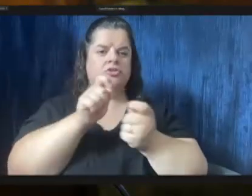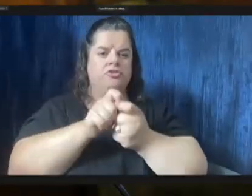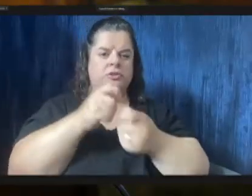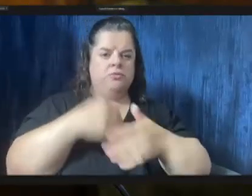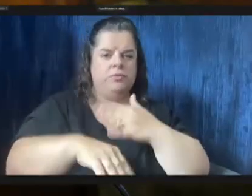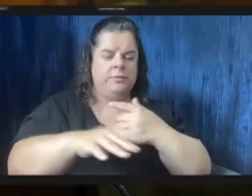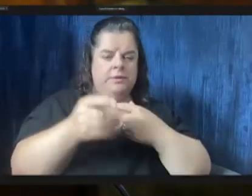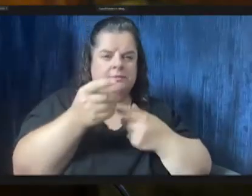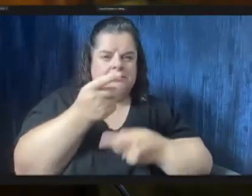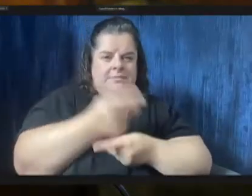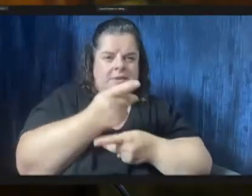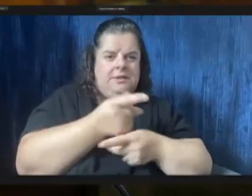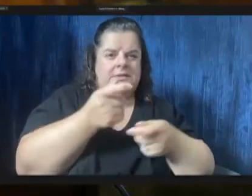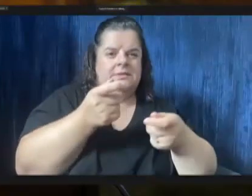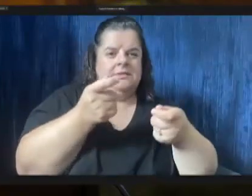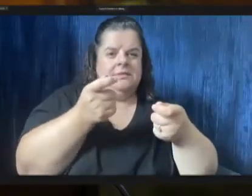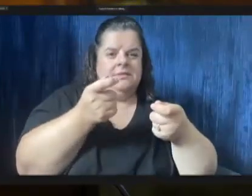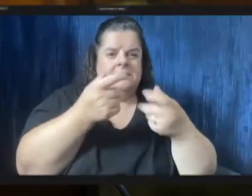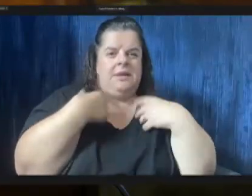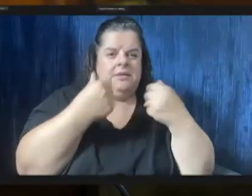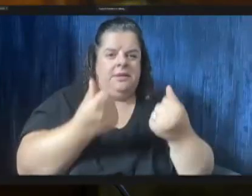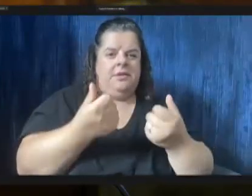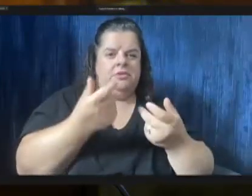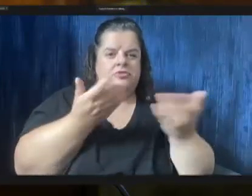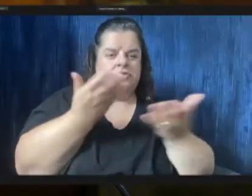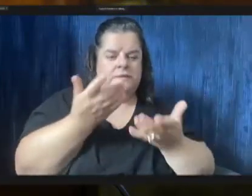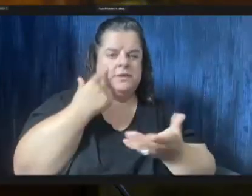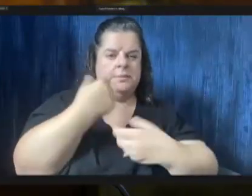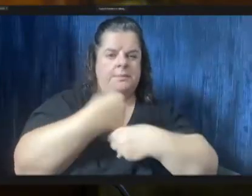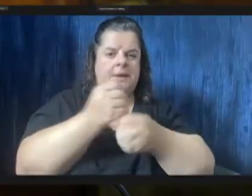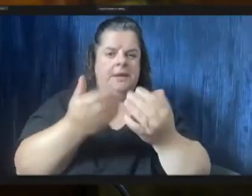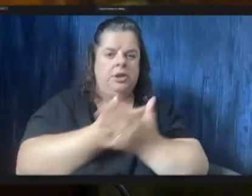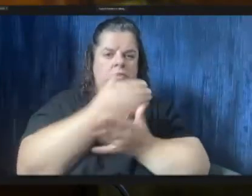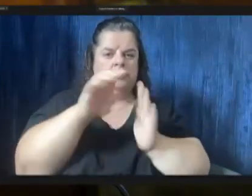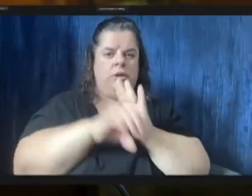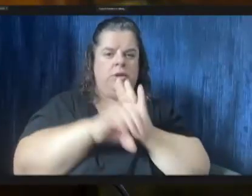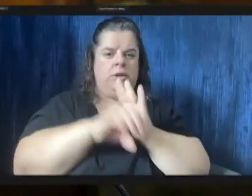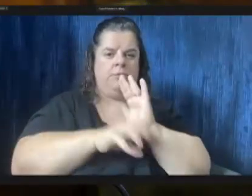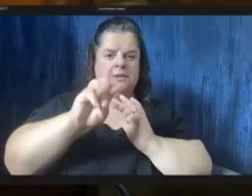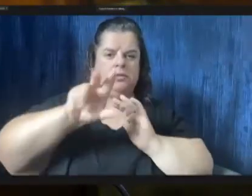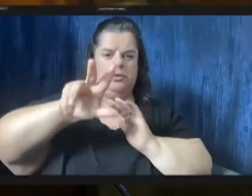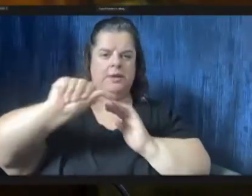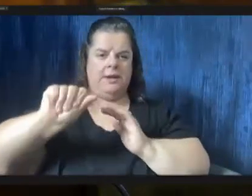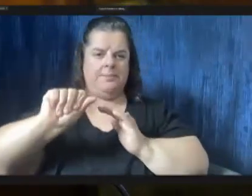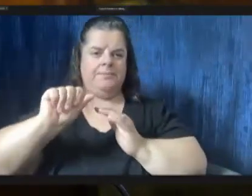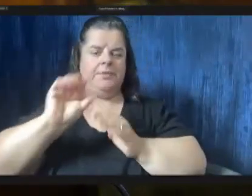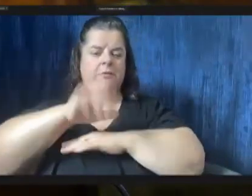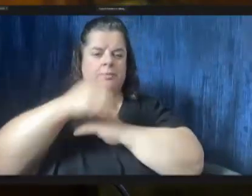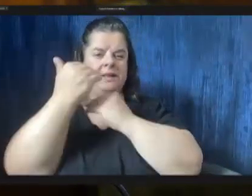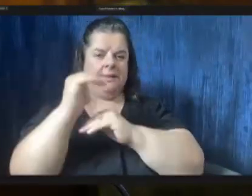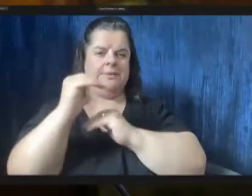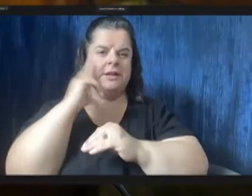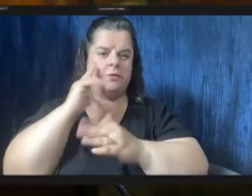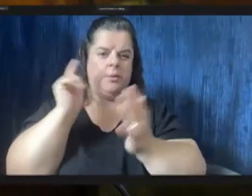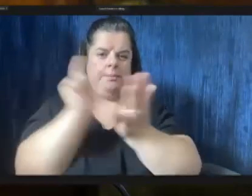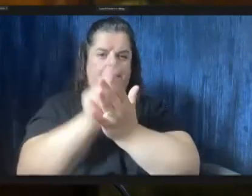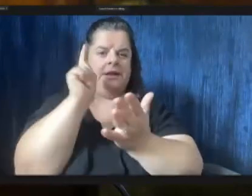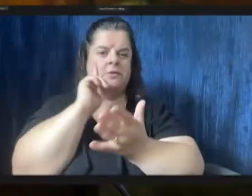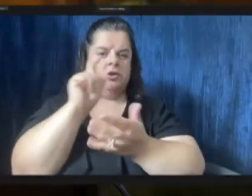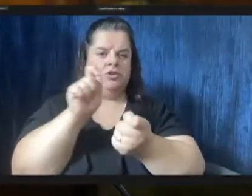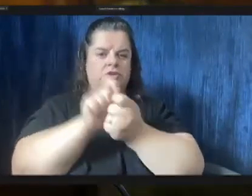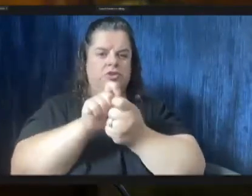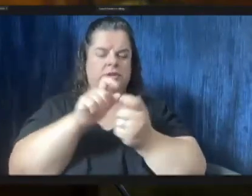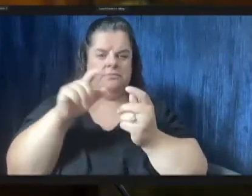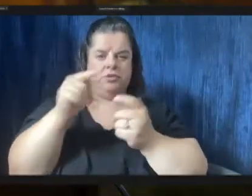services by creating a new Chapter 603A, Enforcement Limitations regarding bans of certain gender-affirming health care